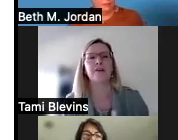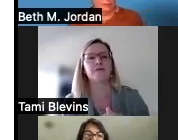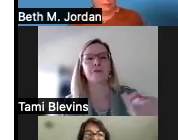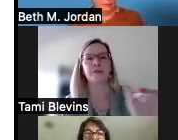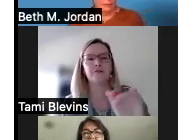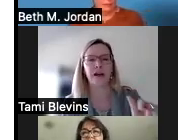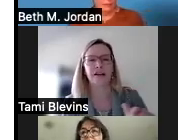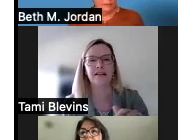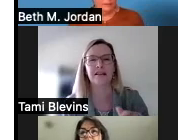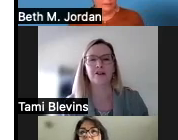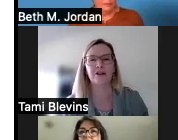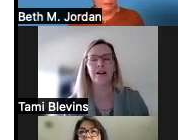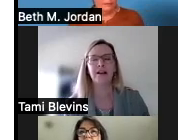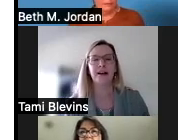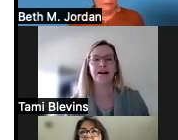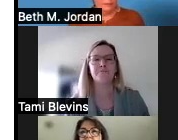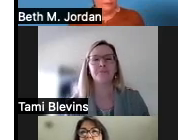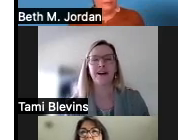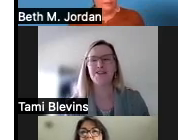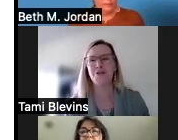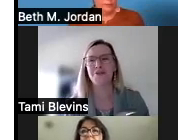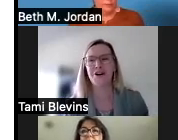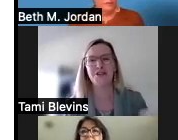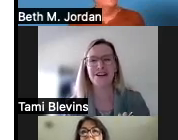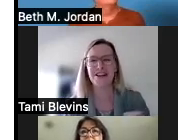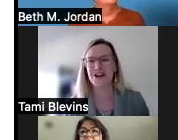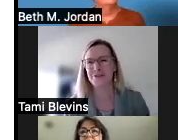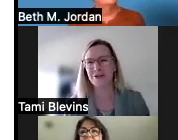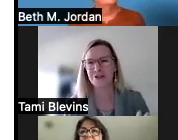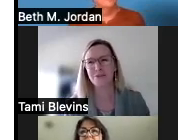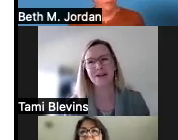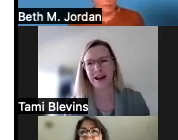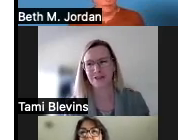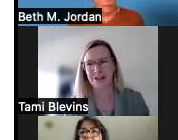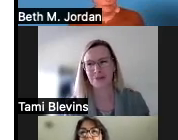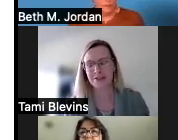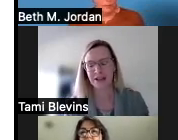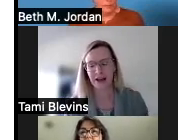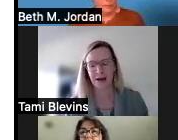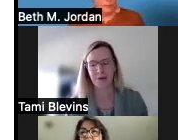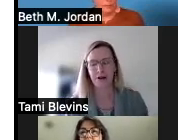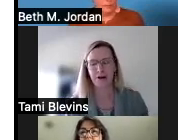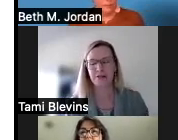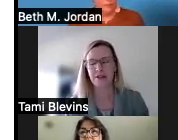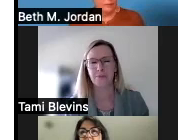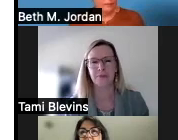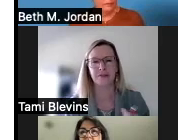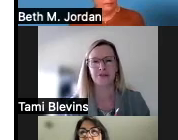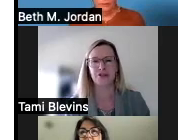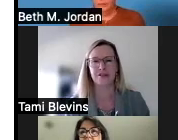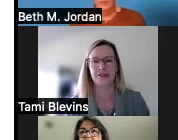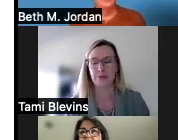see several of the different headings here. I know we've already talked about so many acronyms, But there are